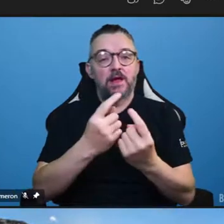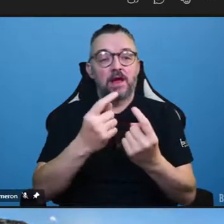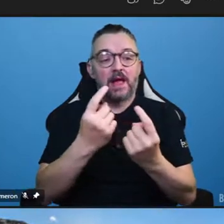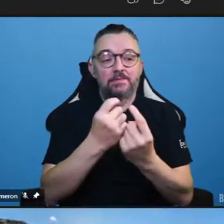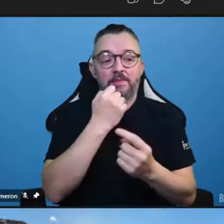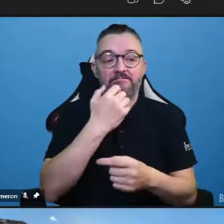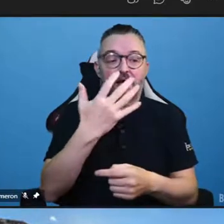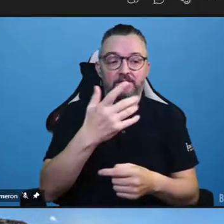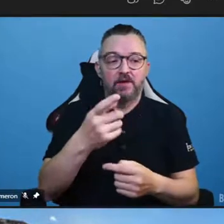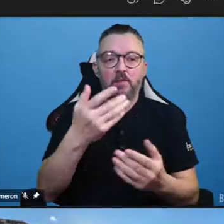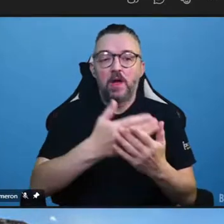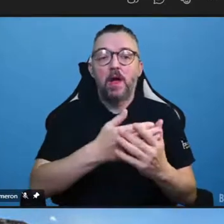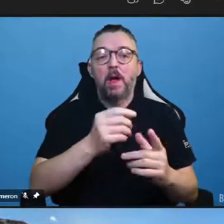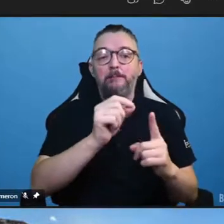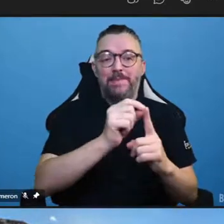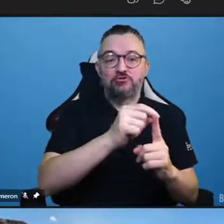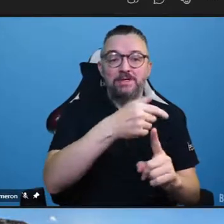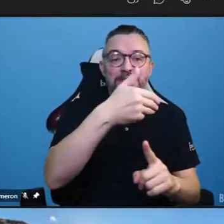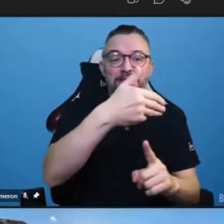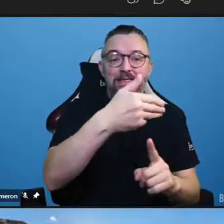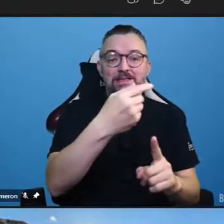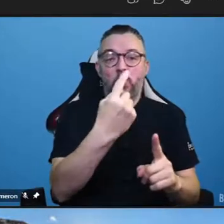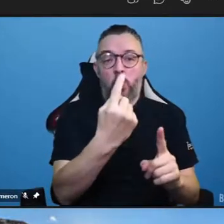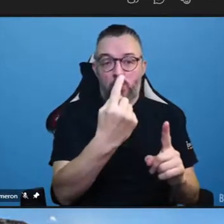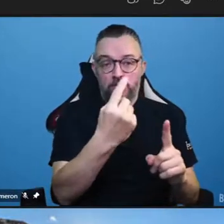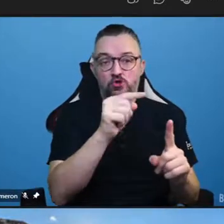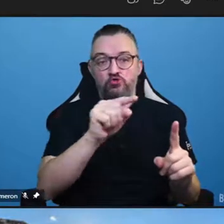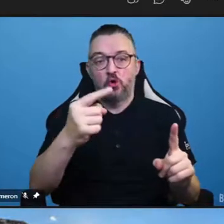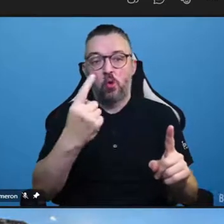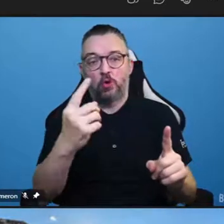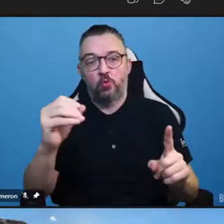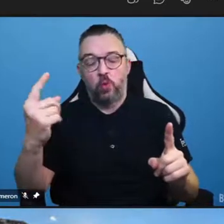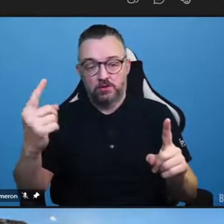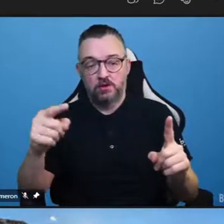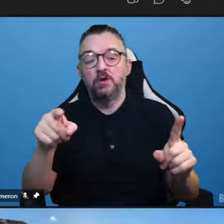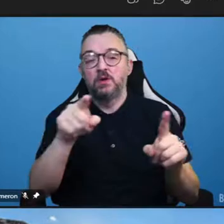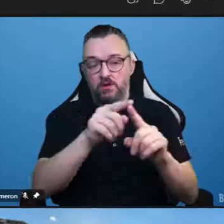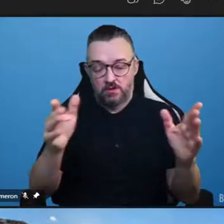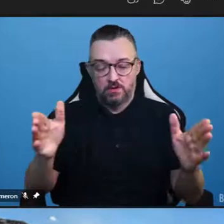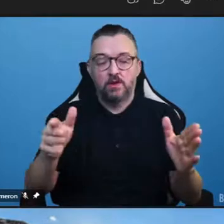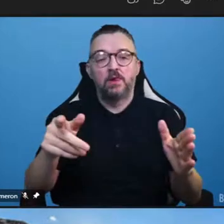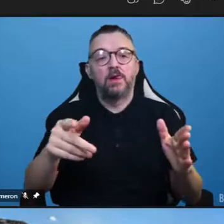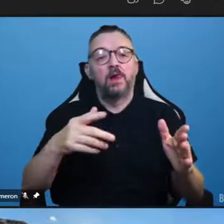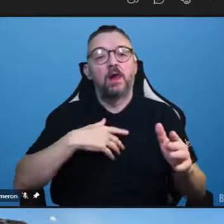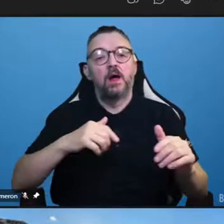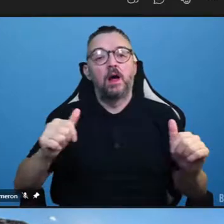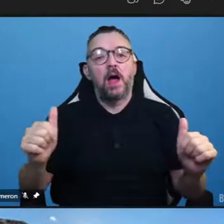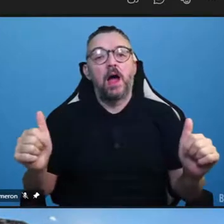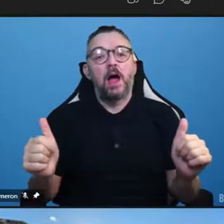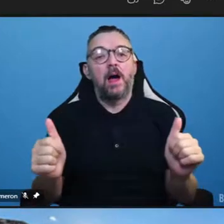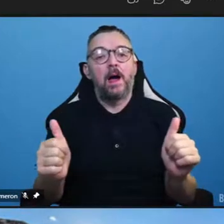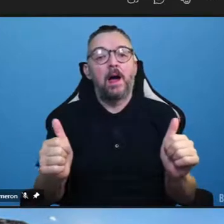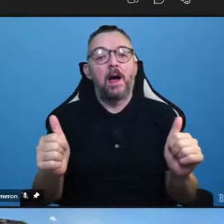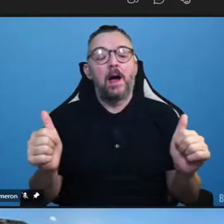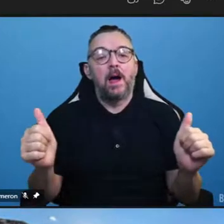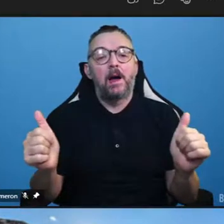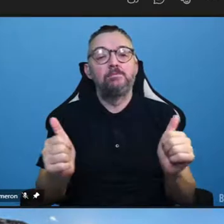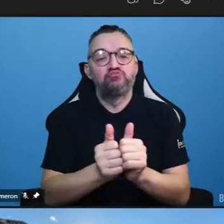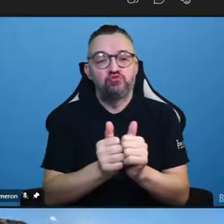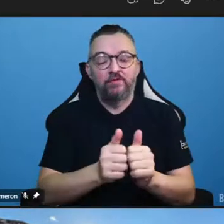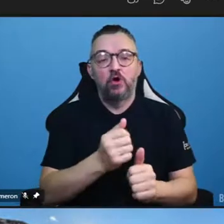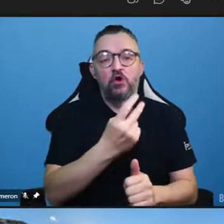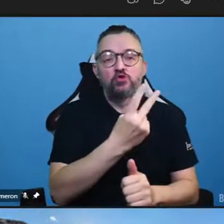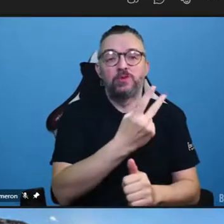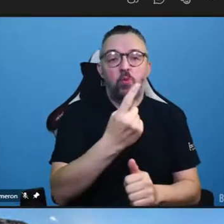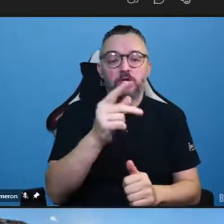runs pages 91 through to 101, is to seek approval for the second phase of the 21-22 internal audit